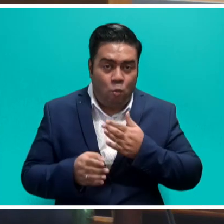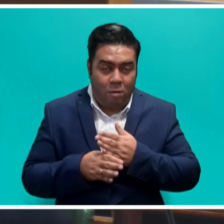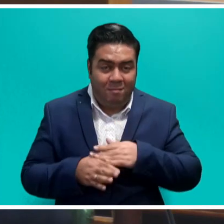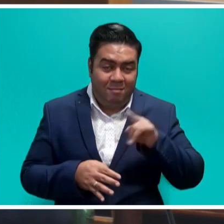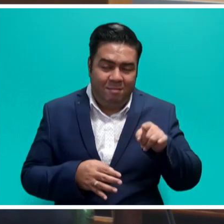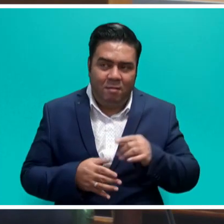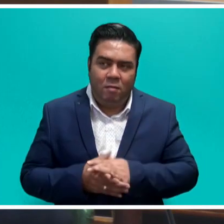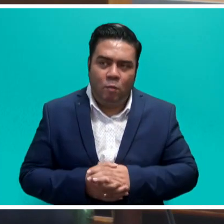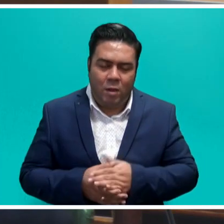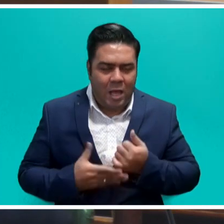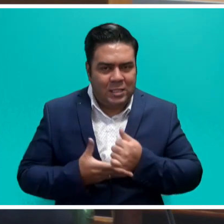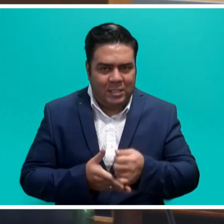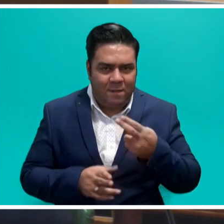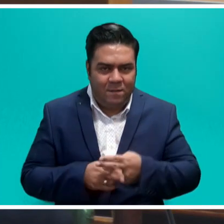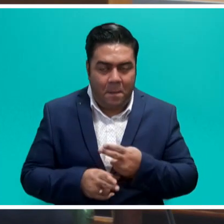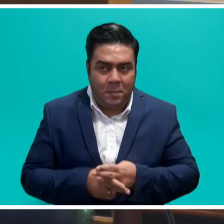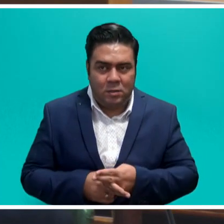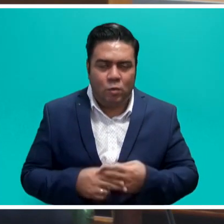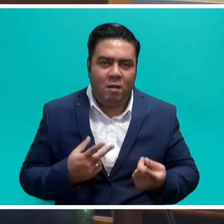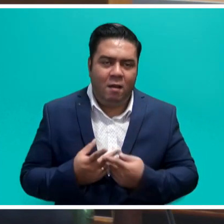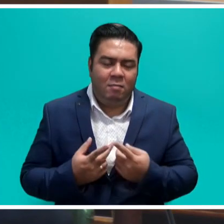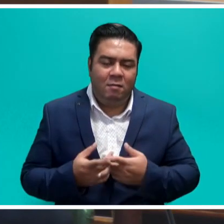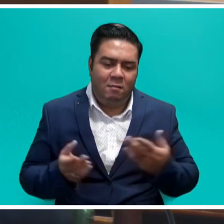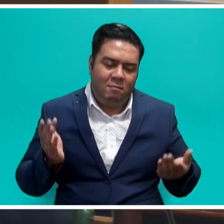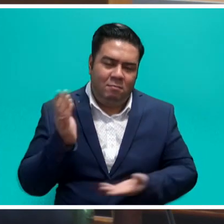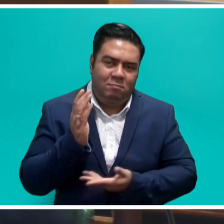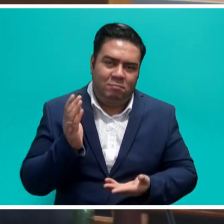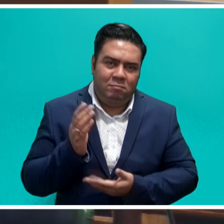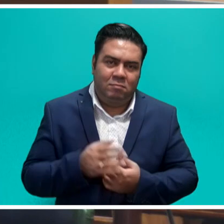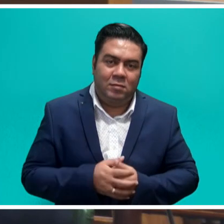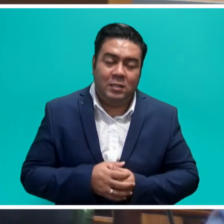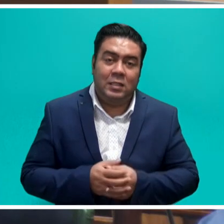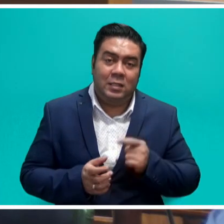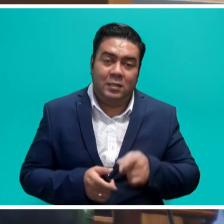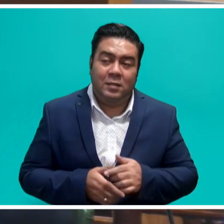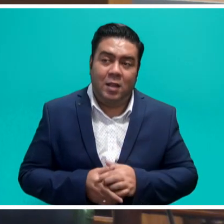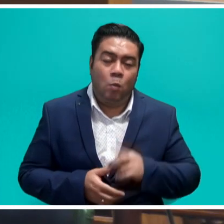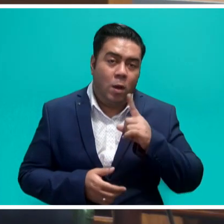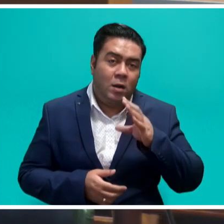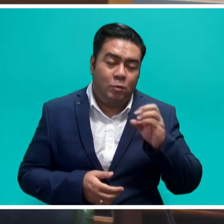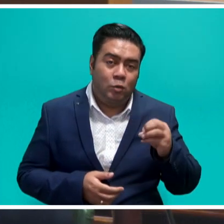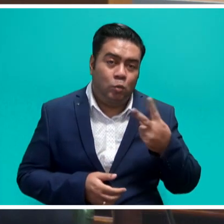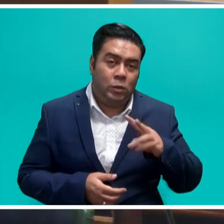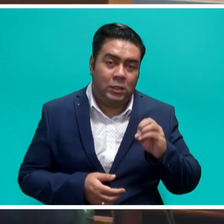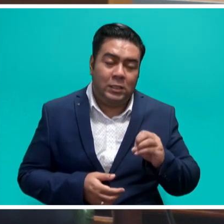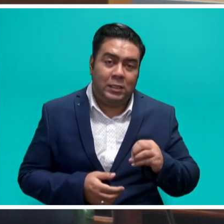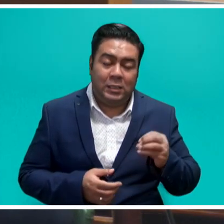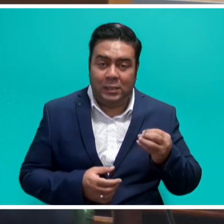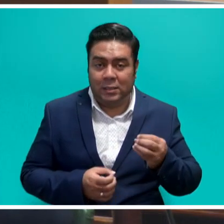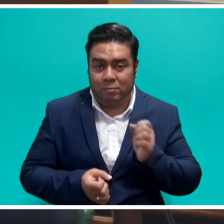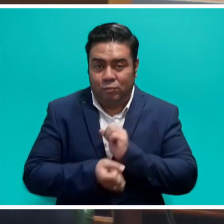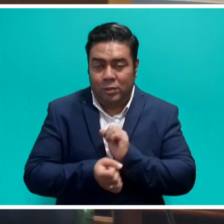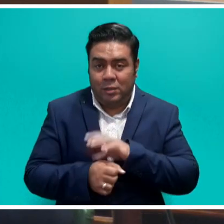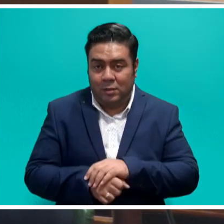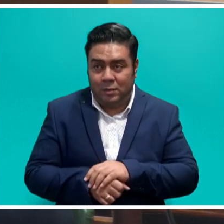and to also assist farmers with other cane cutters. This year we plan to engage 120 inmates in harvesting sugarcane